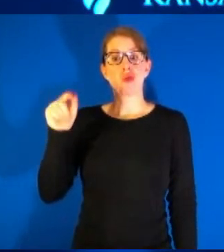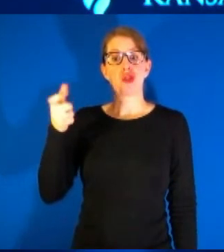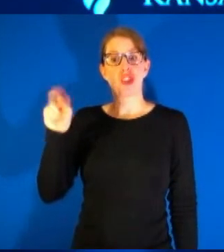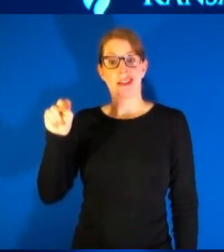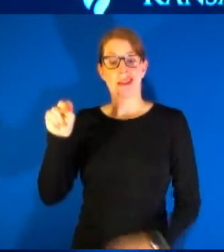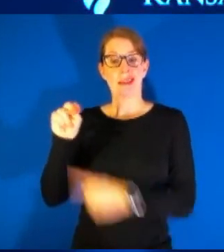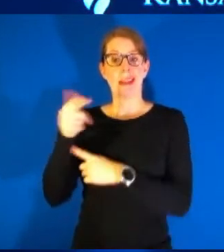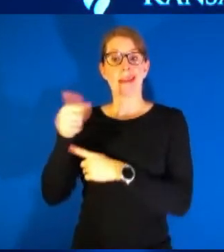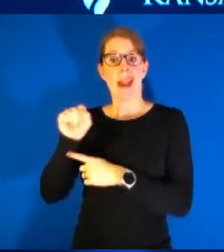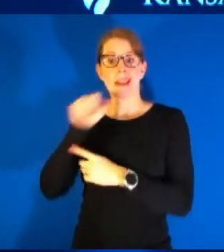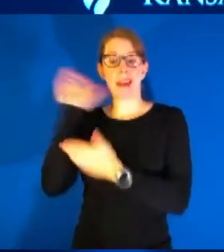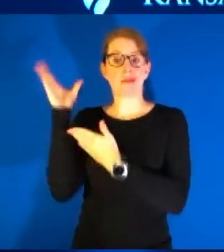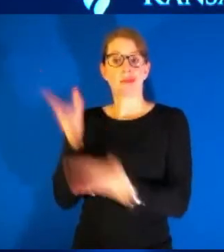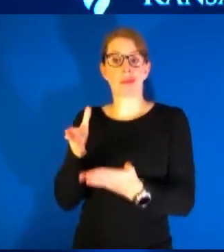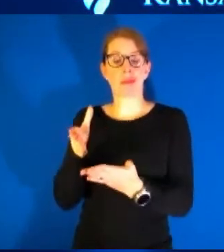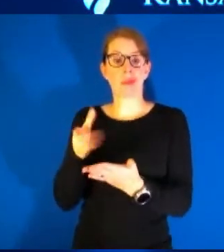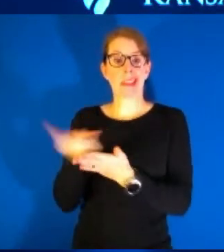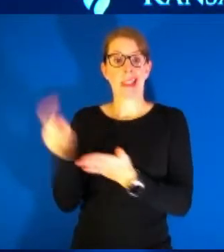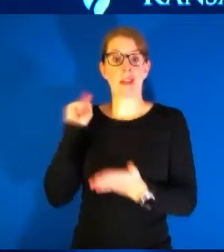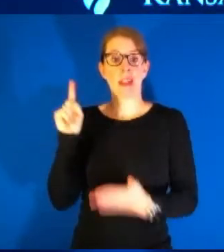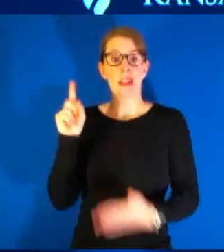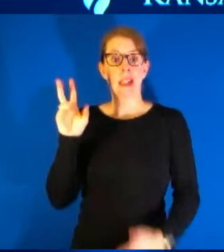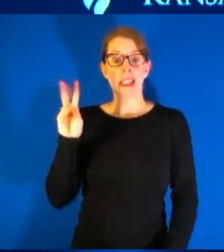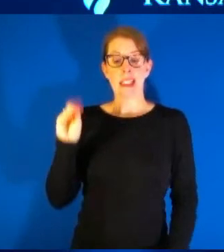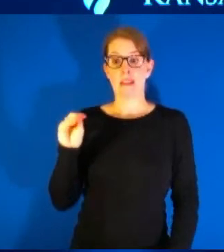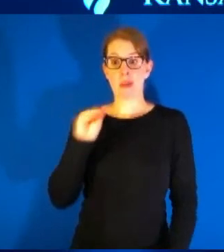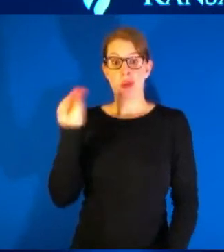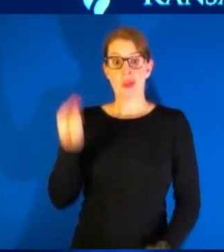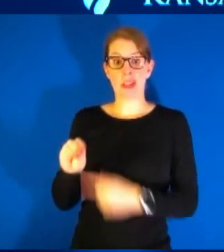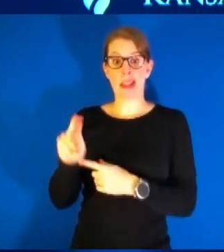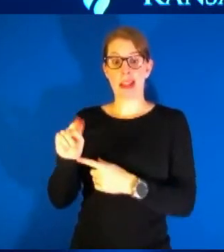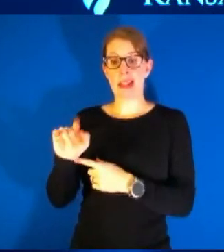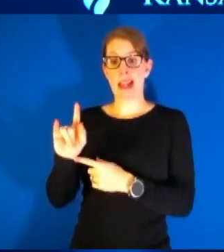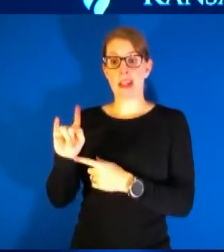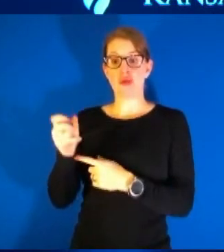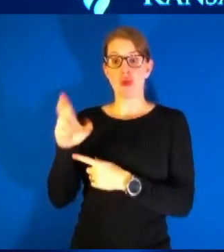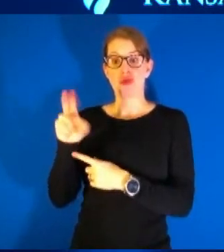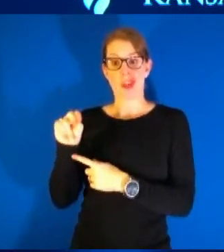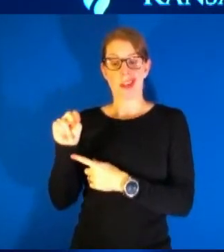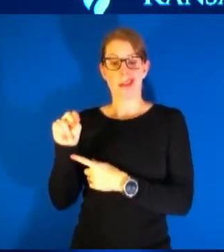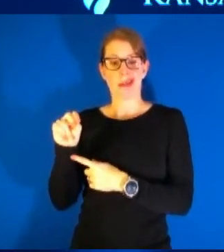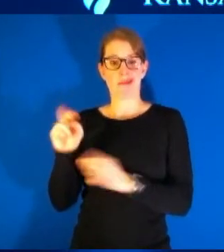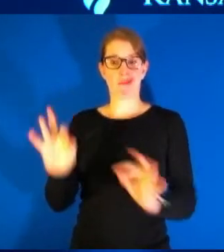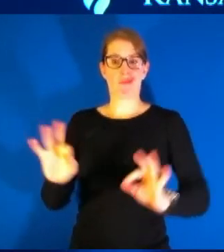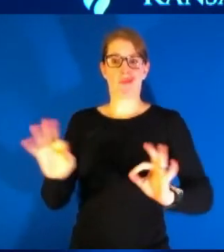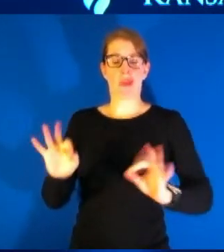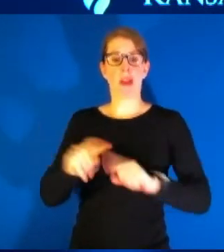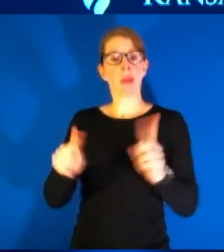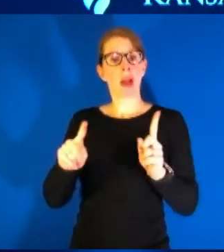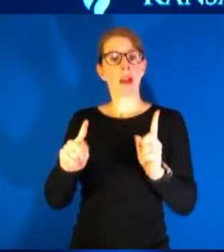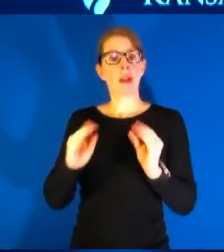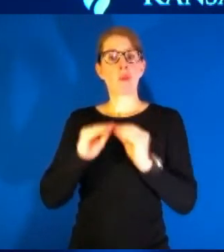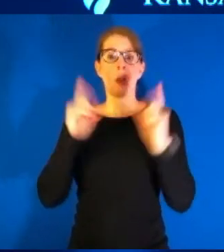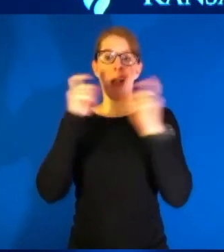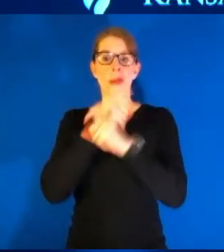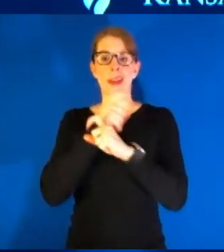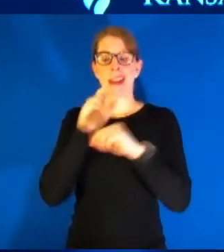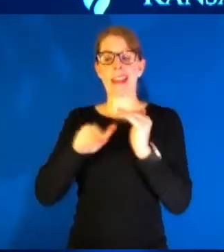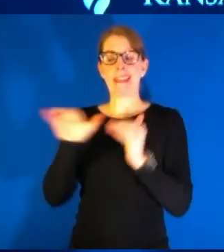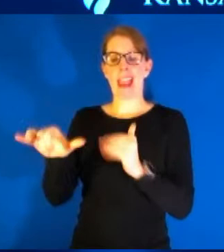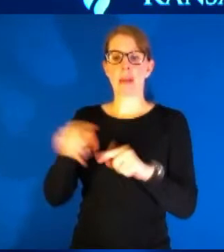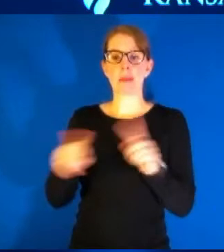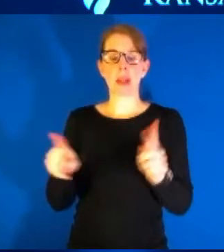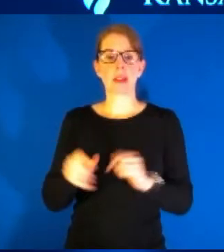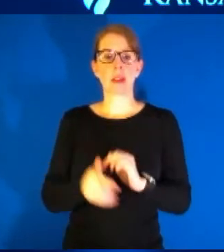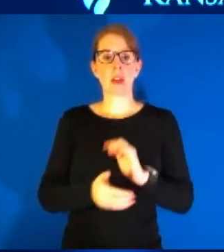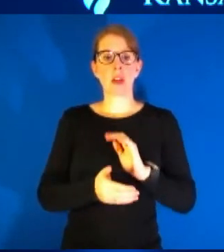with 78% of the air is nitrogen, why should this be a big deal? Well, obviously it is a little bit more complicated than that, but that runs all of our